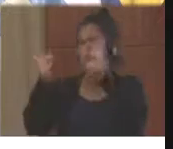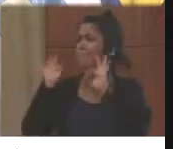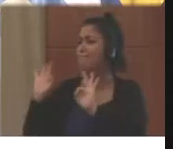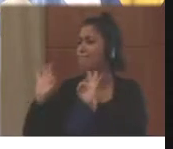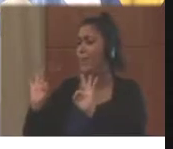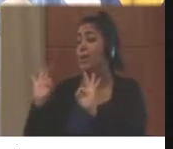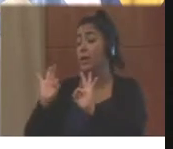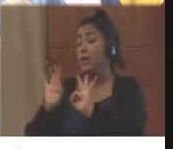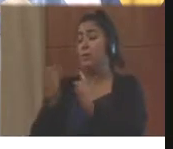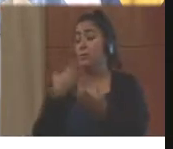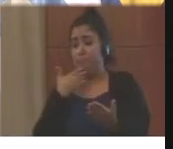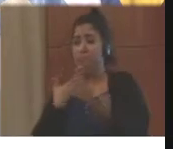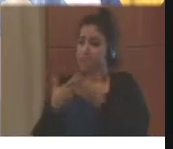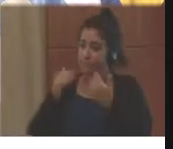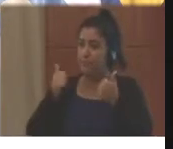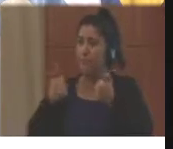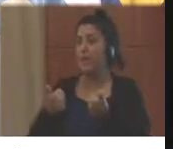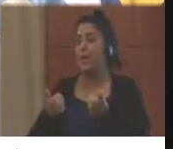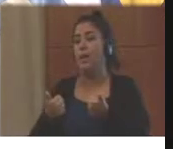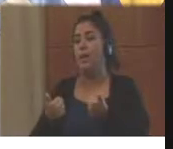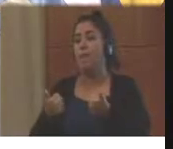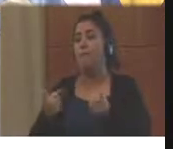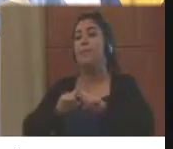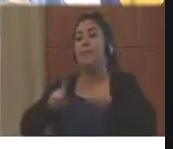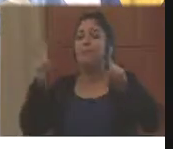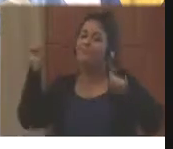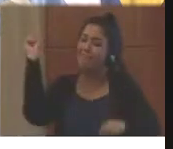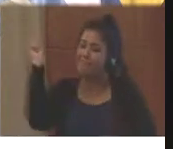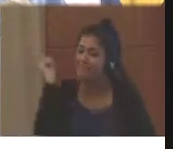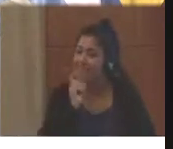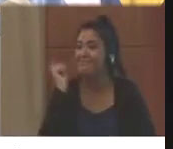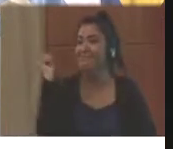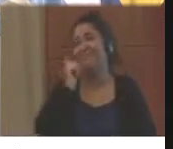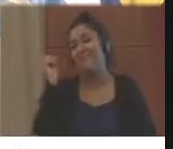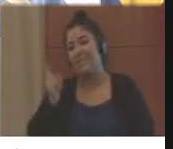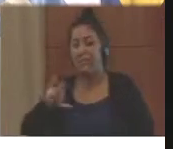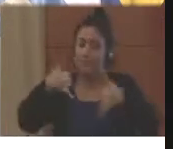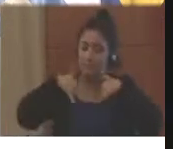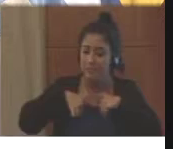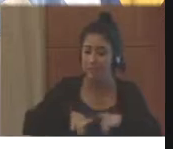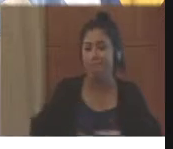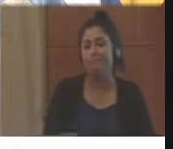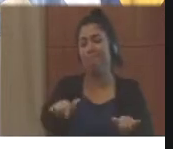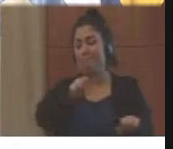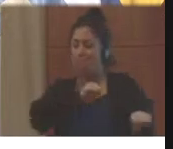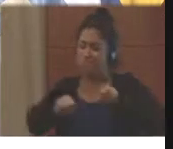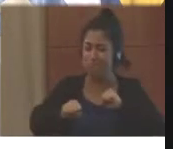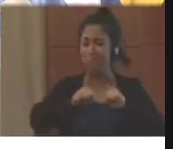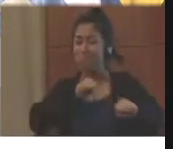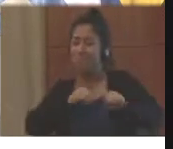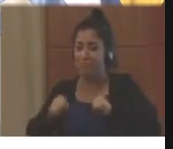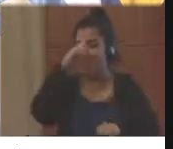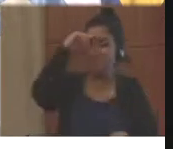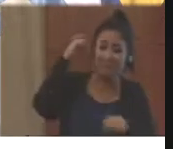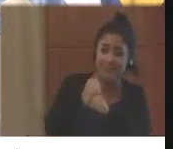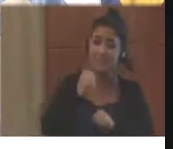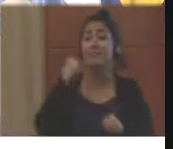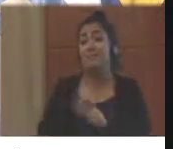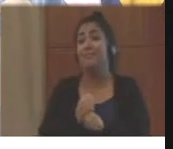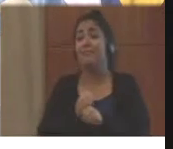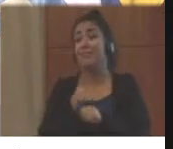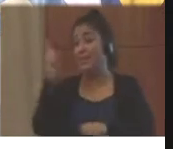that performance. But I think we still have a long ways to go with a policy that goes beyond all that. And I think that we need